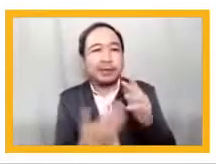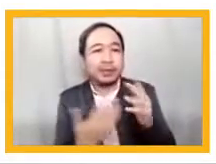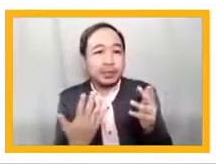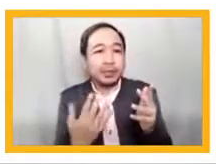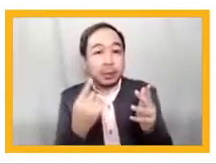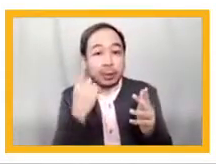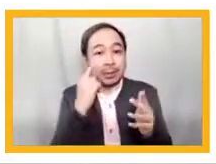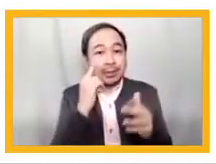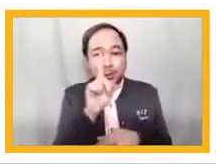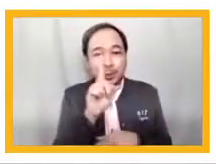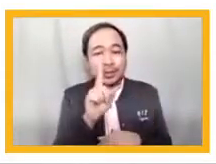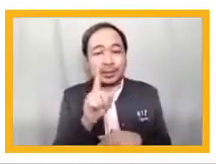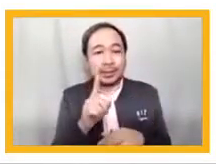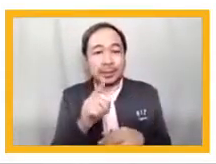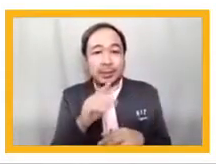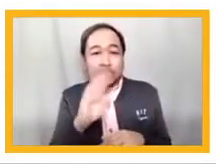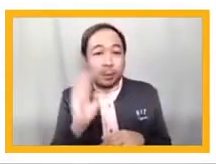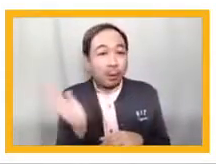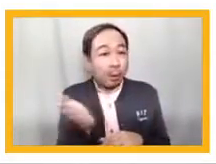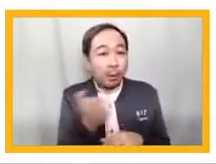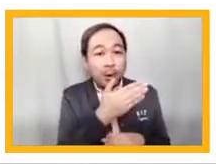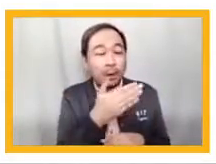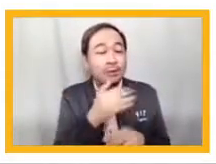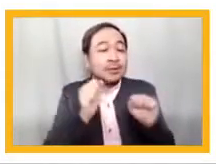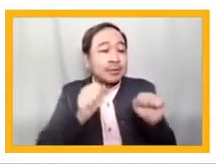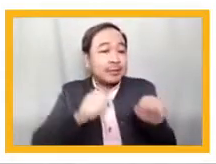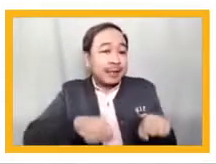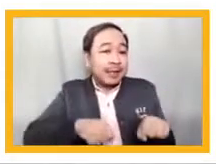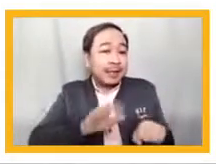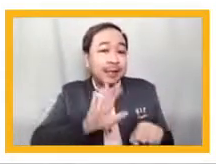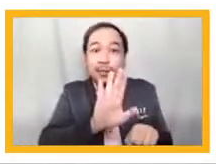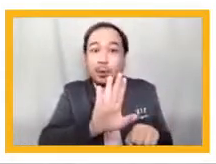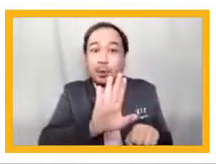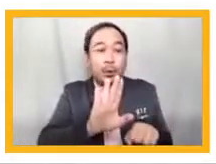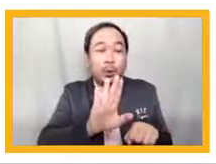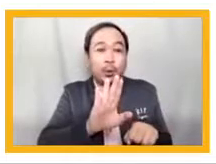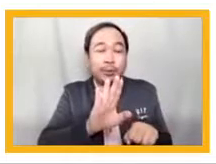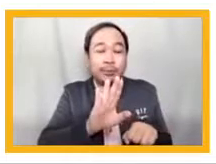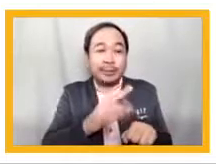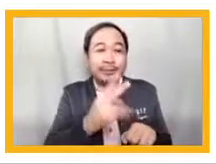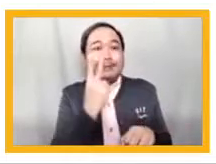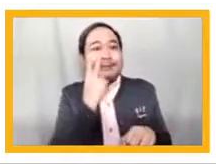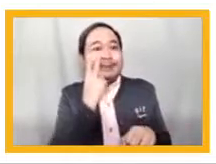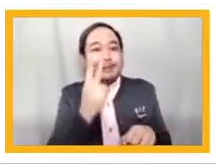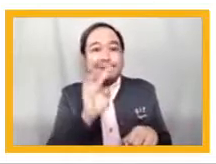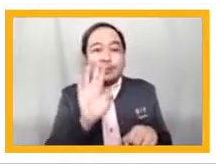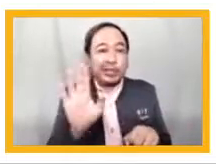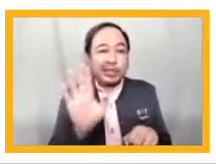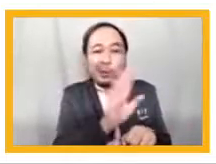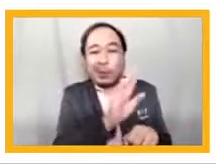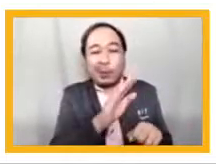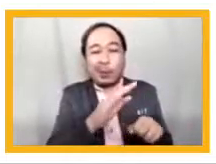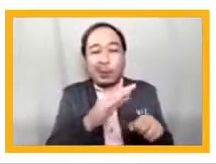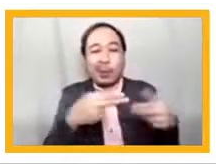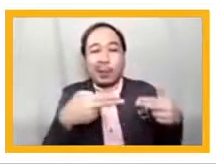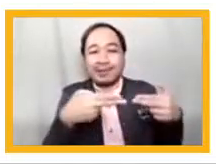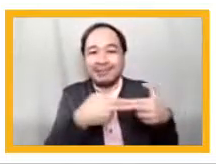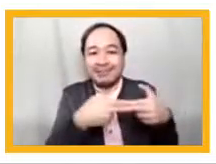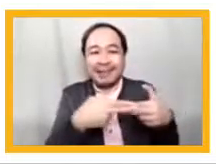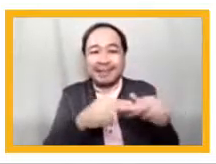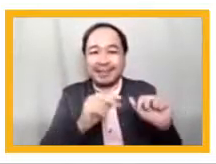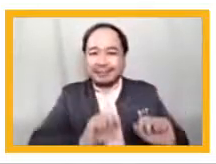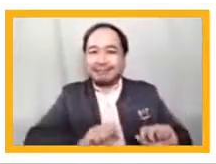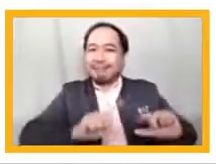I will stop it. Want to make sure everyone can take advantage of your great content and numbers. Okay. Can and what we can